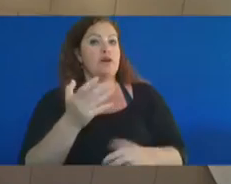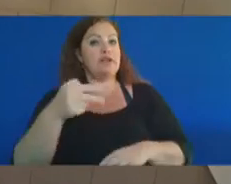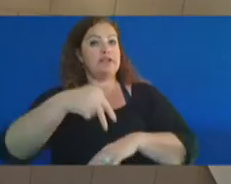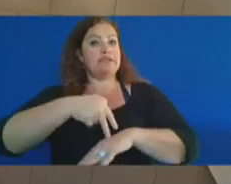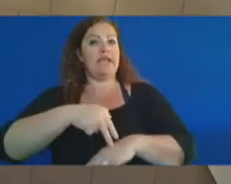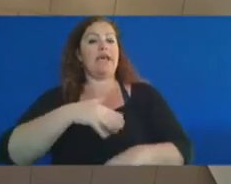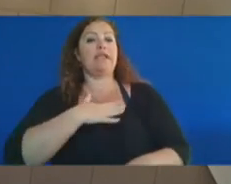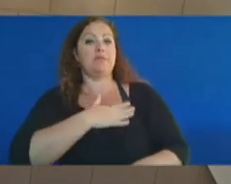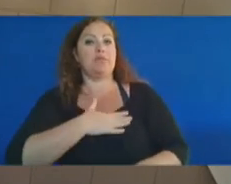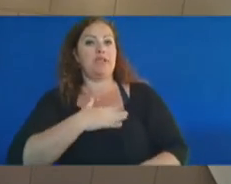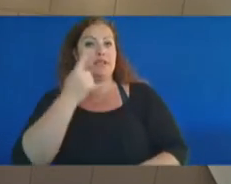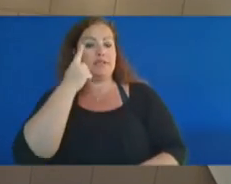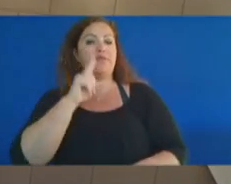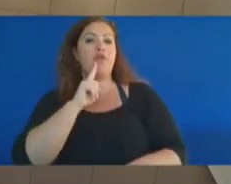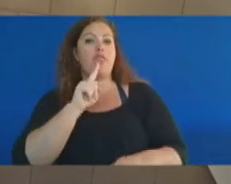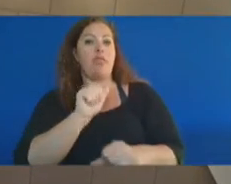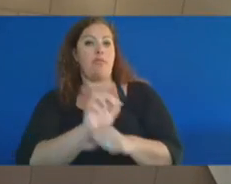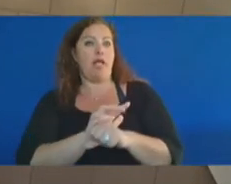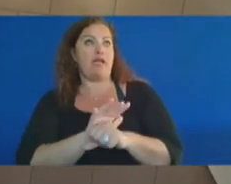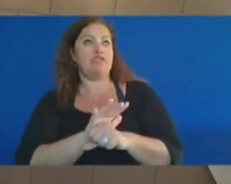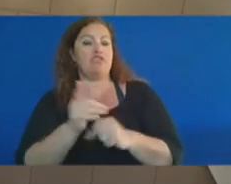so for our Pledge of